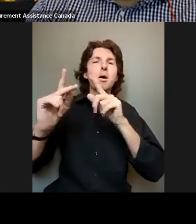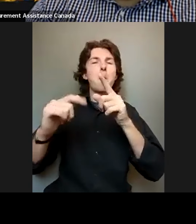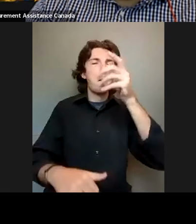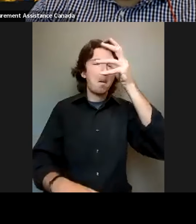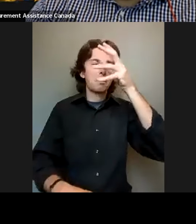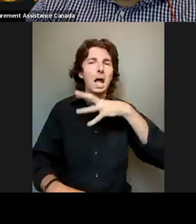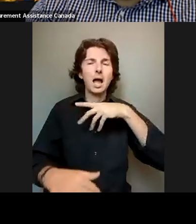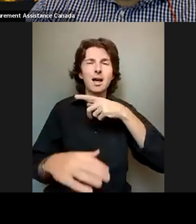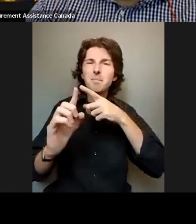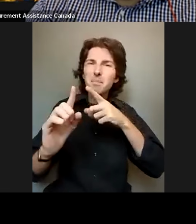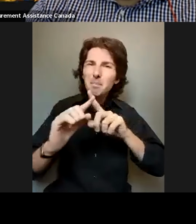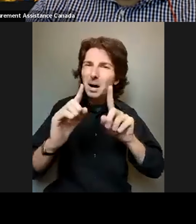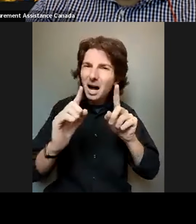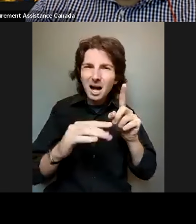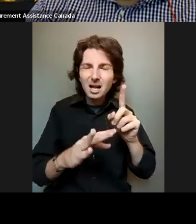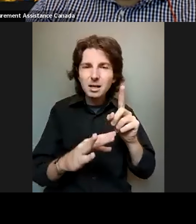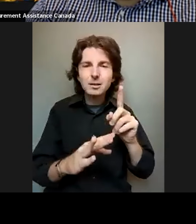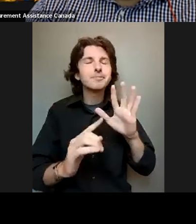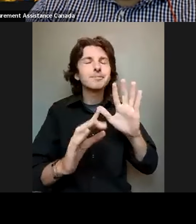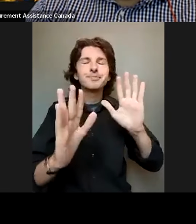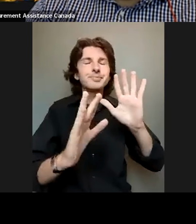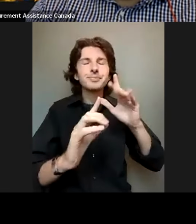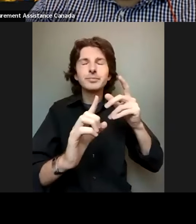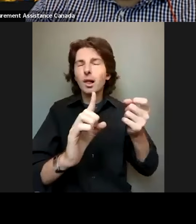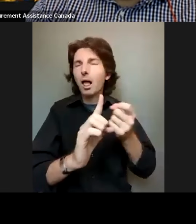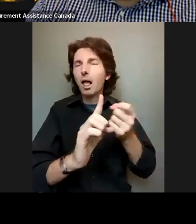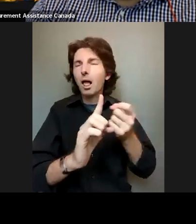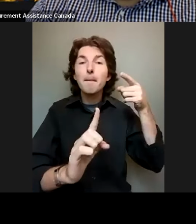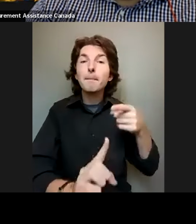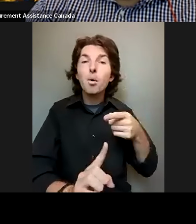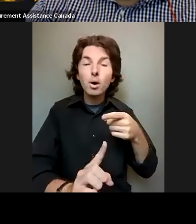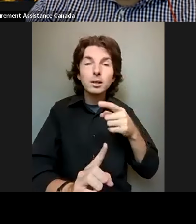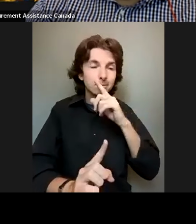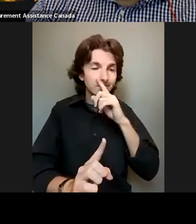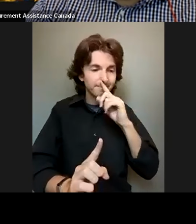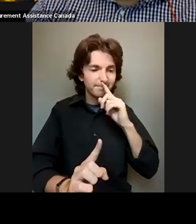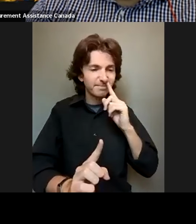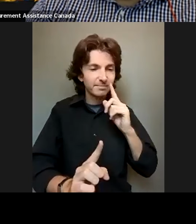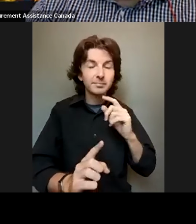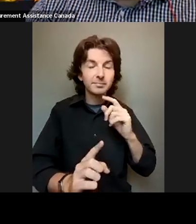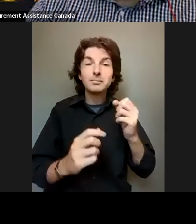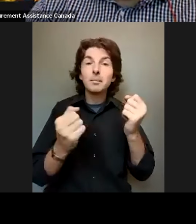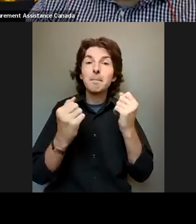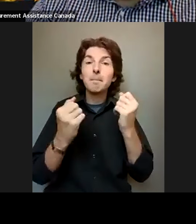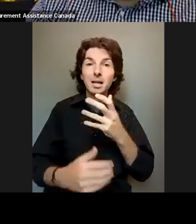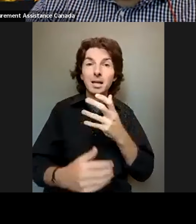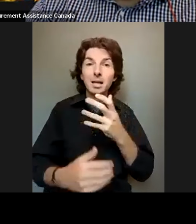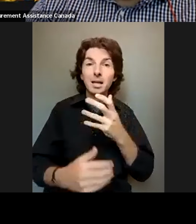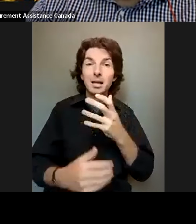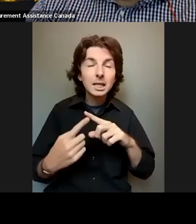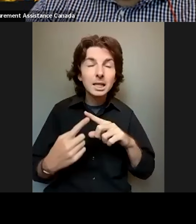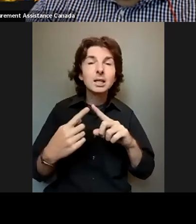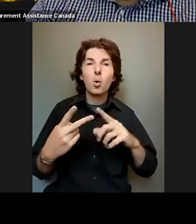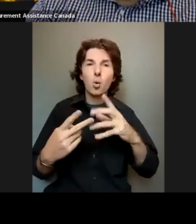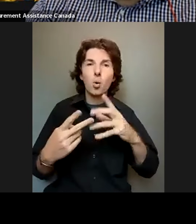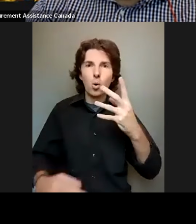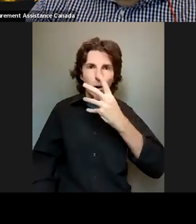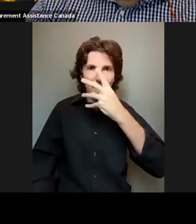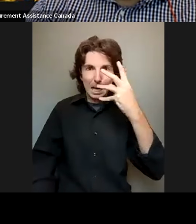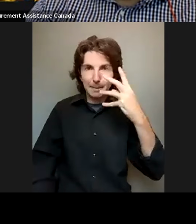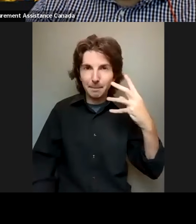guess, Caroline, is that women and many immigrant women are not really